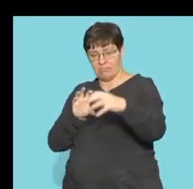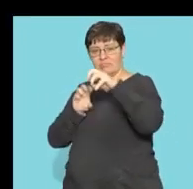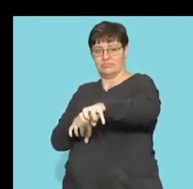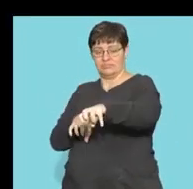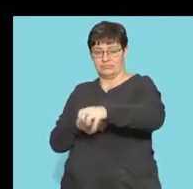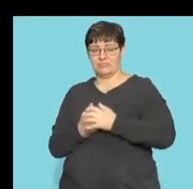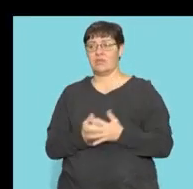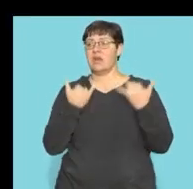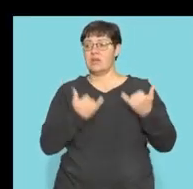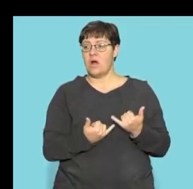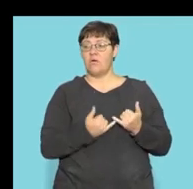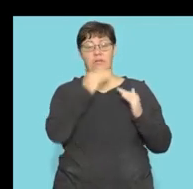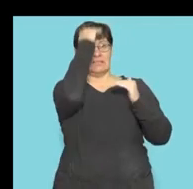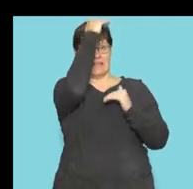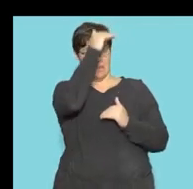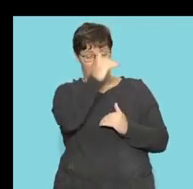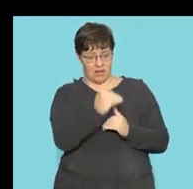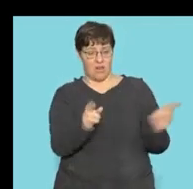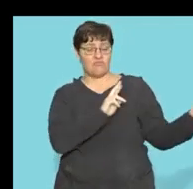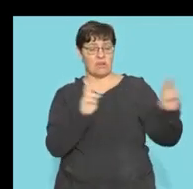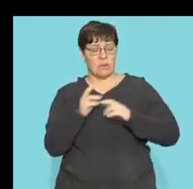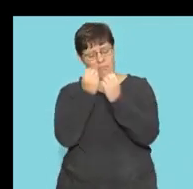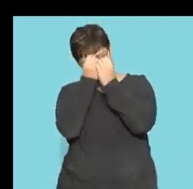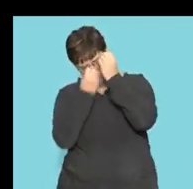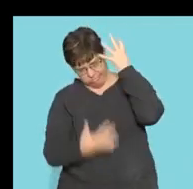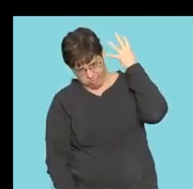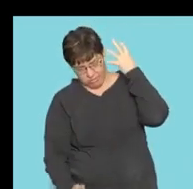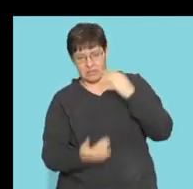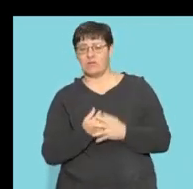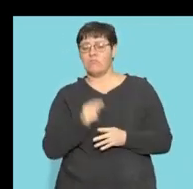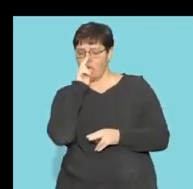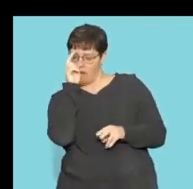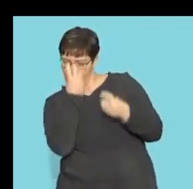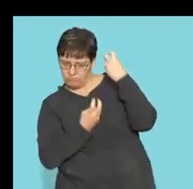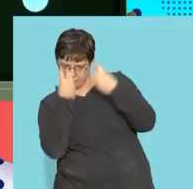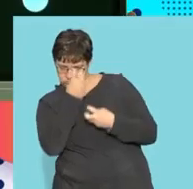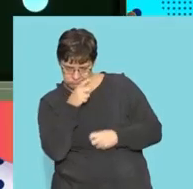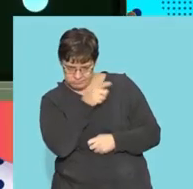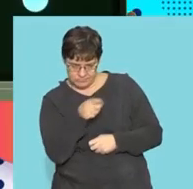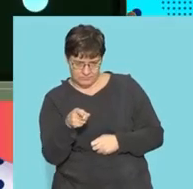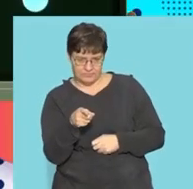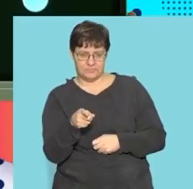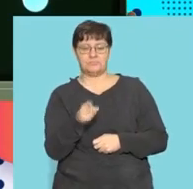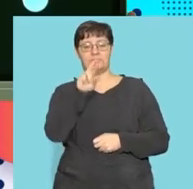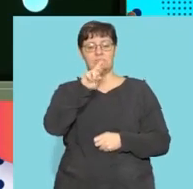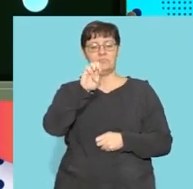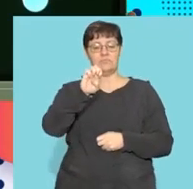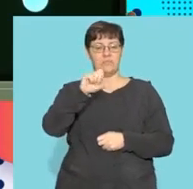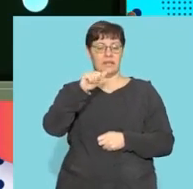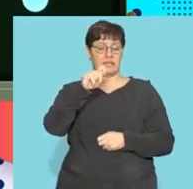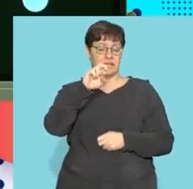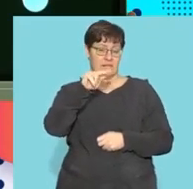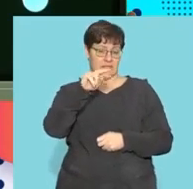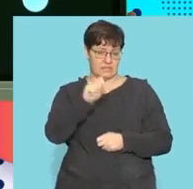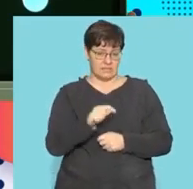table now. All of these reactions on the table, there are many of them. We're going to have to look for